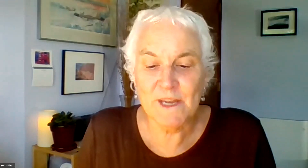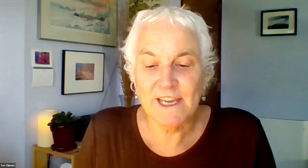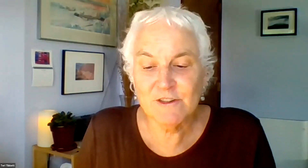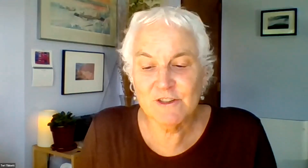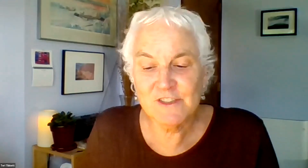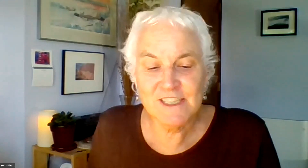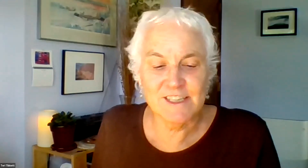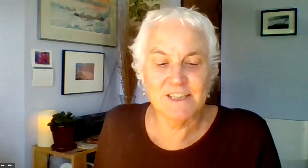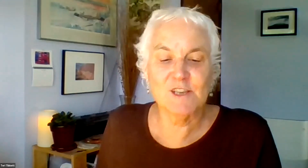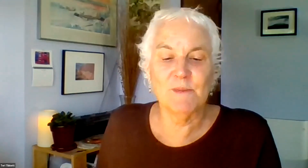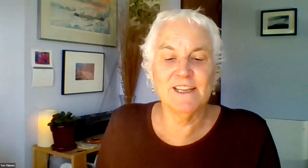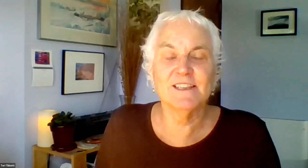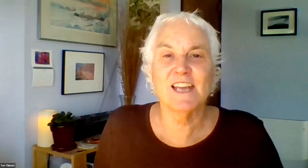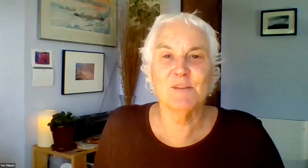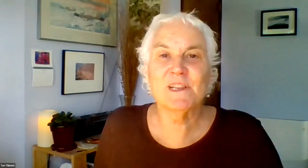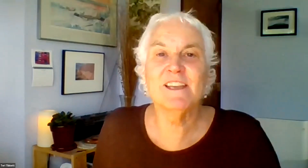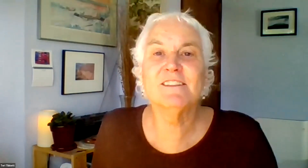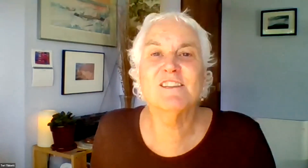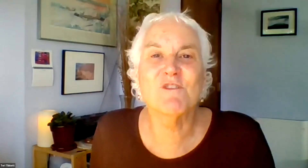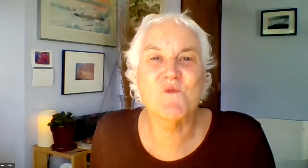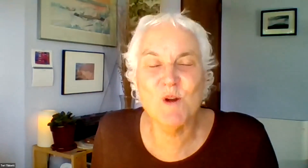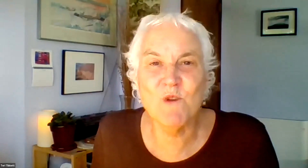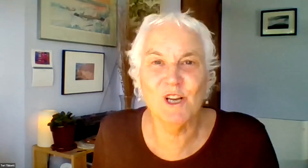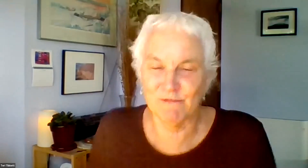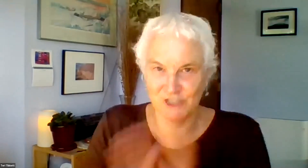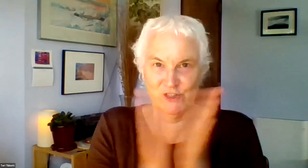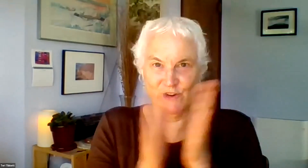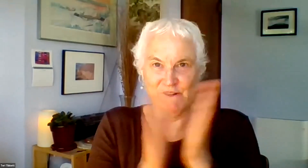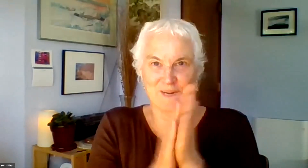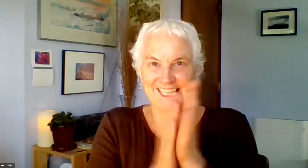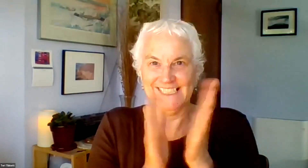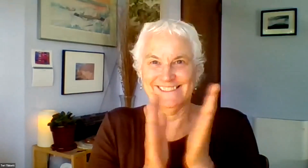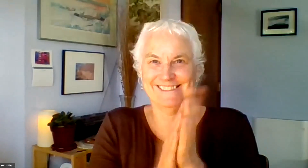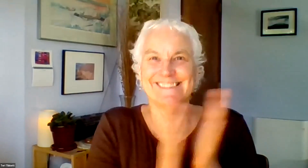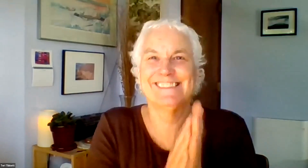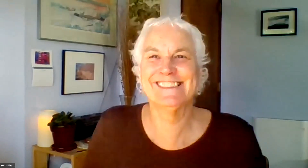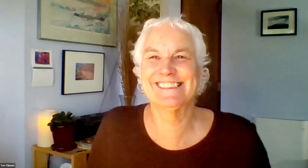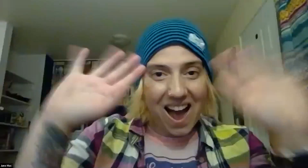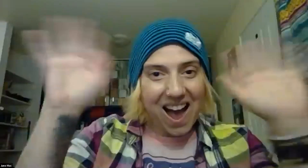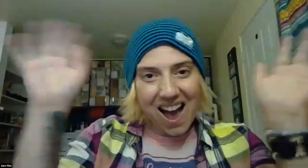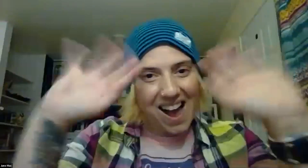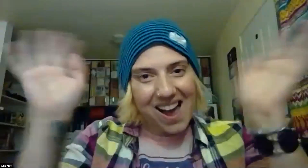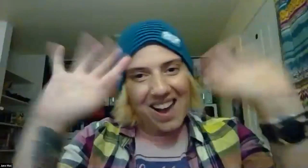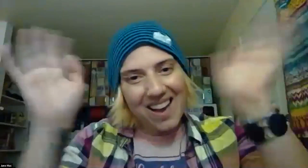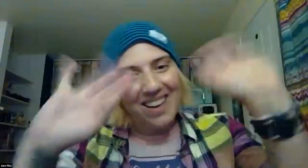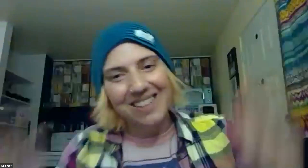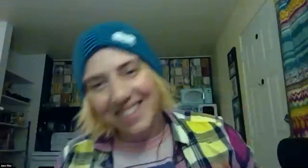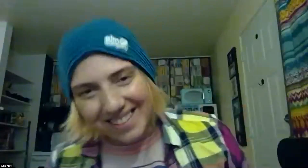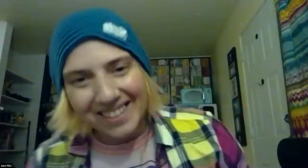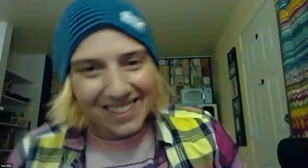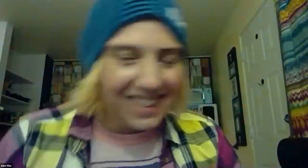who will be introducing today's comedians. And please give a warm welcome to Juno, everybody. Hi.